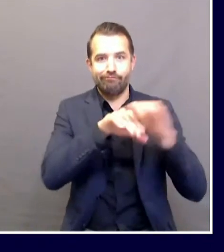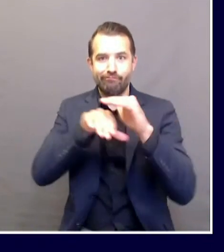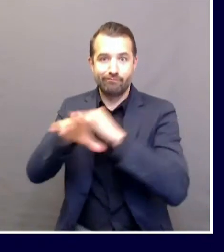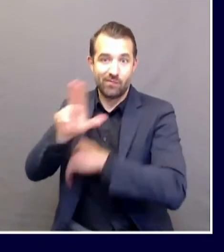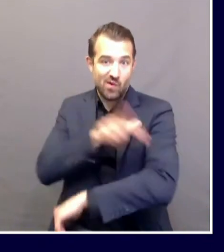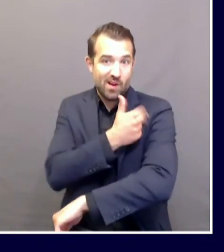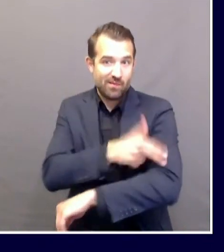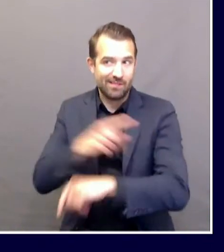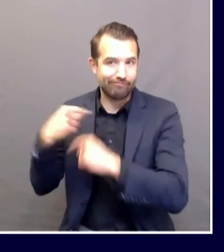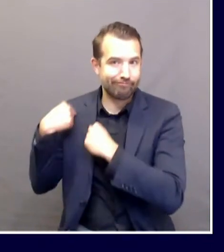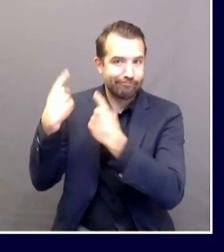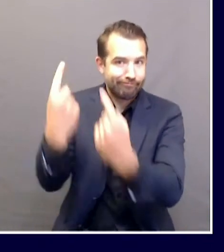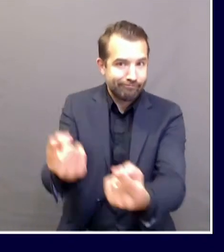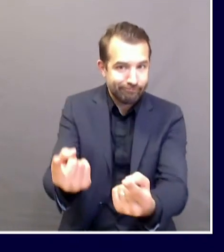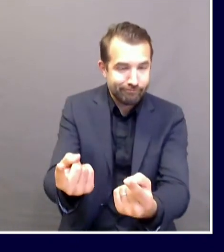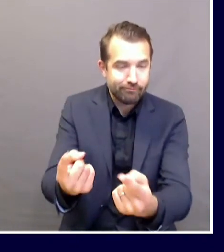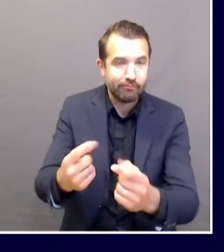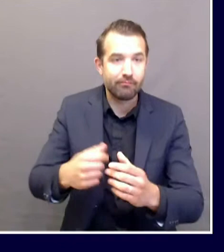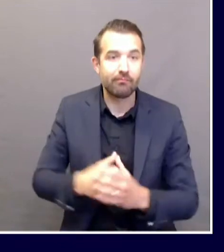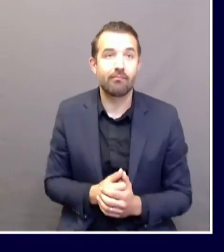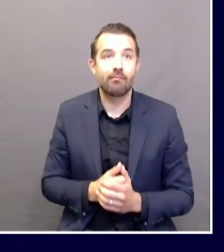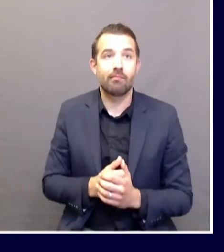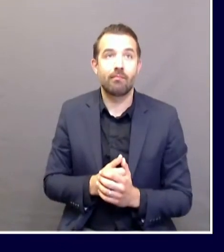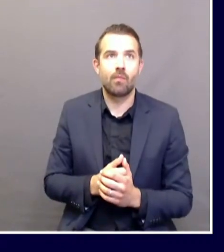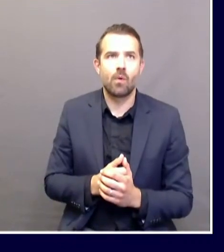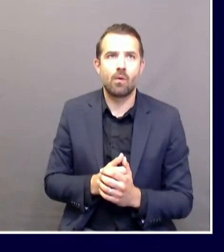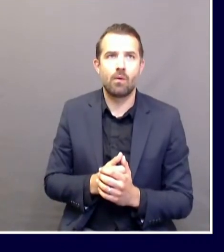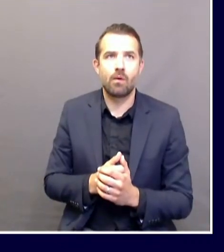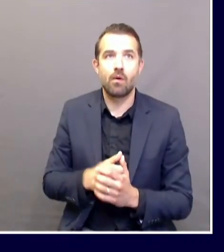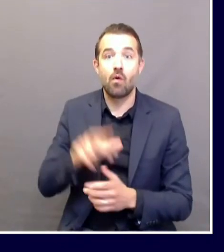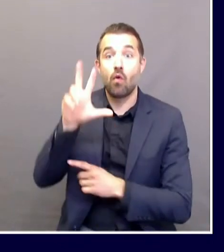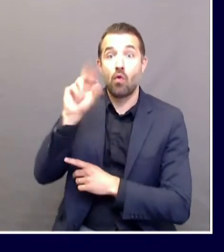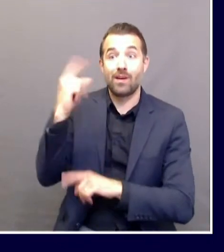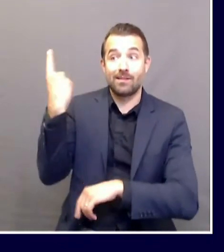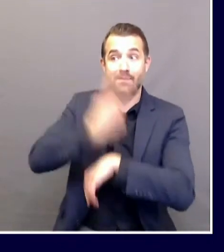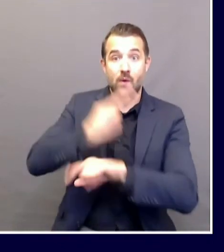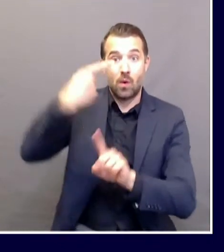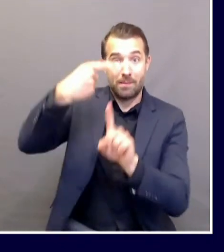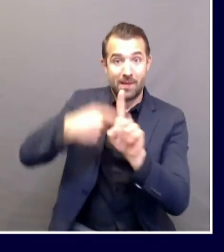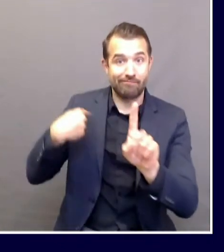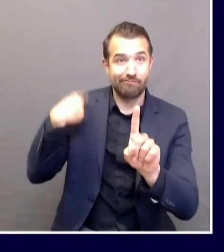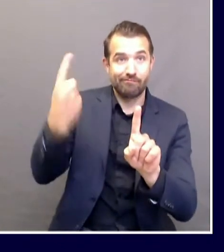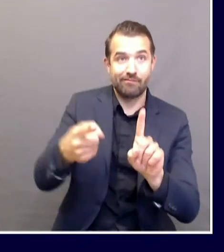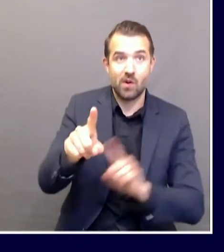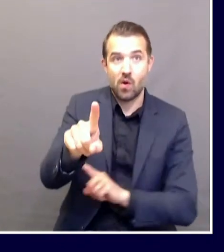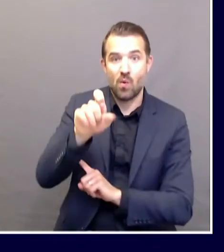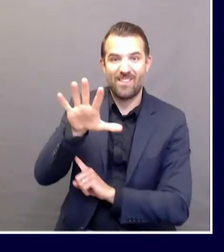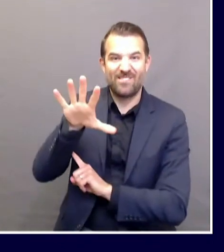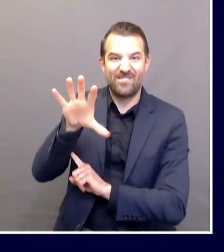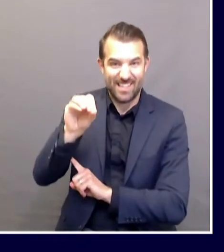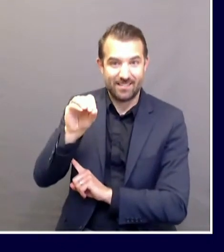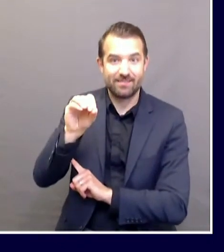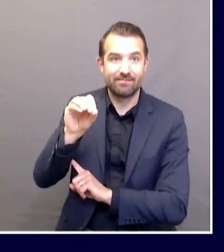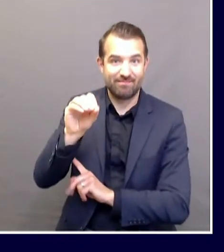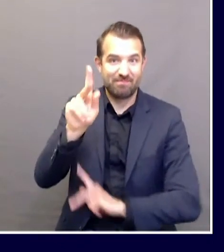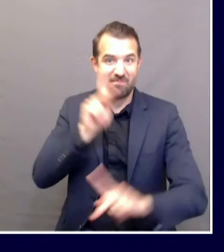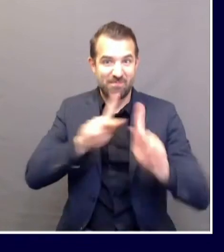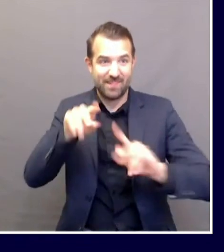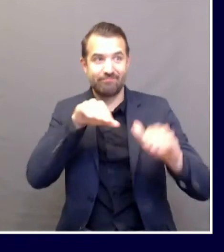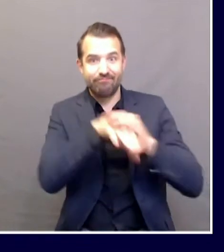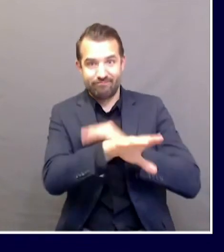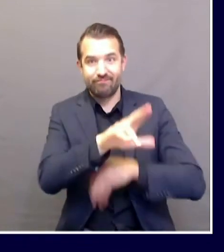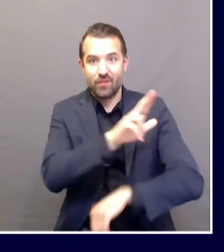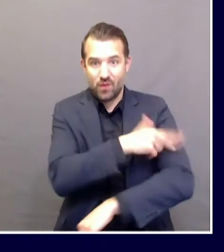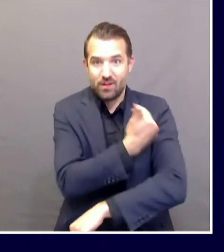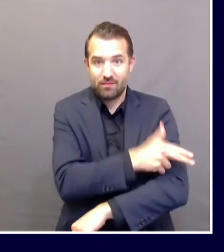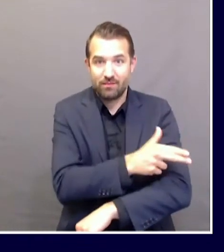days alone, 150 people have been hospitalized. Right now, as we're talking, 119 people